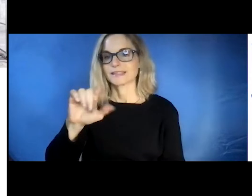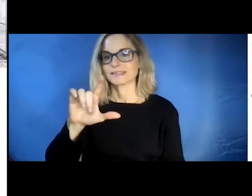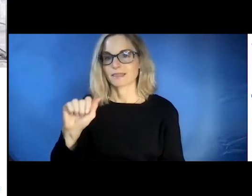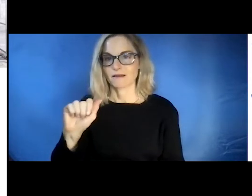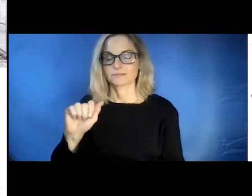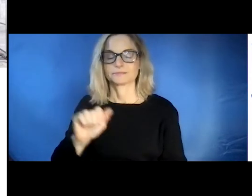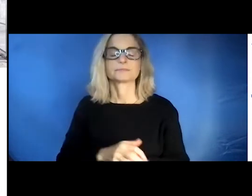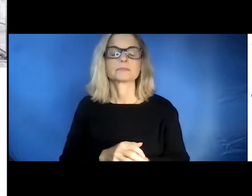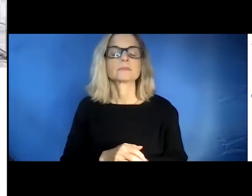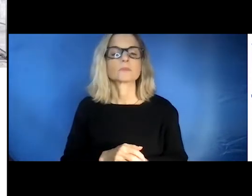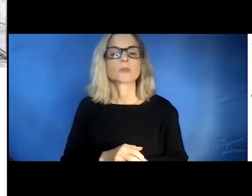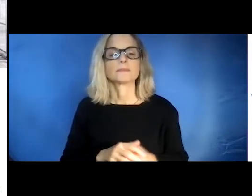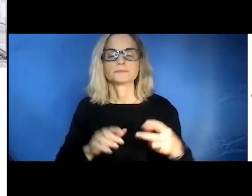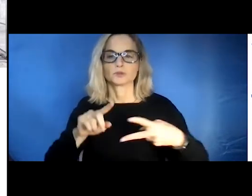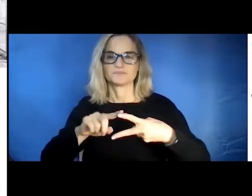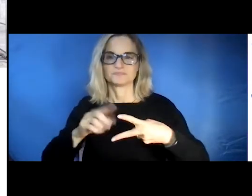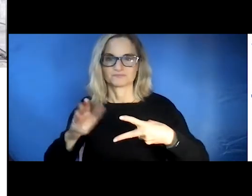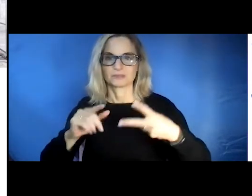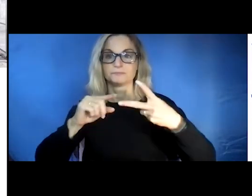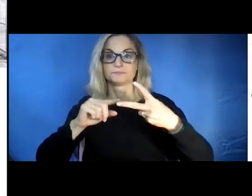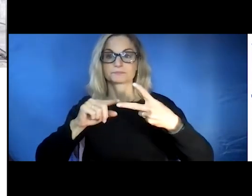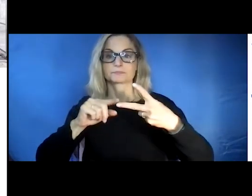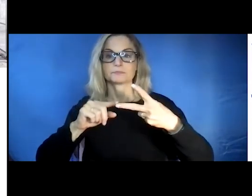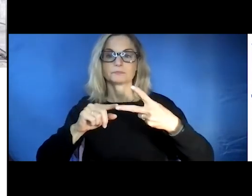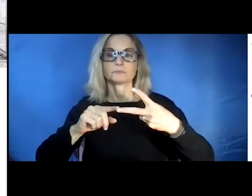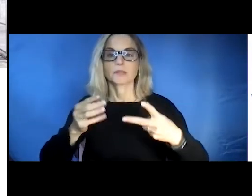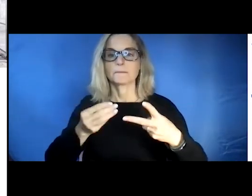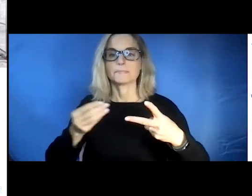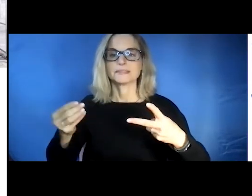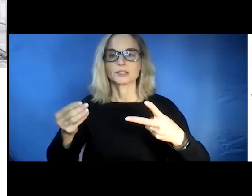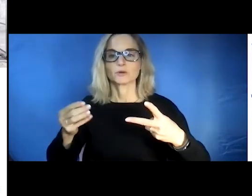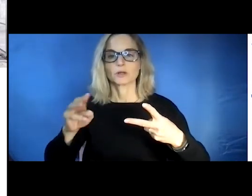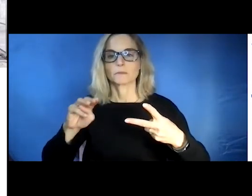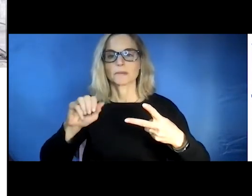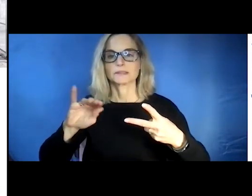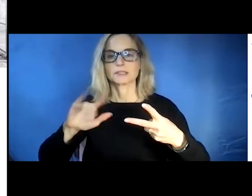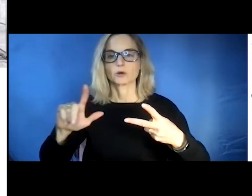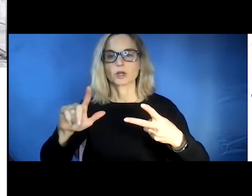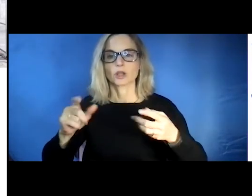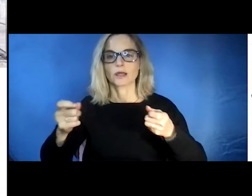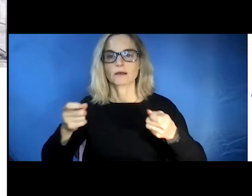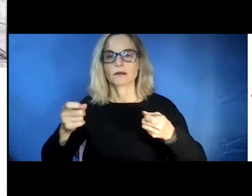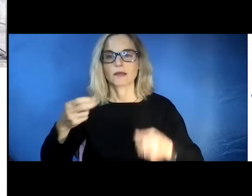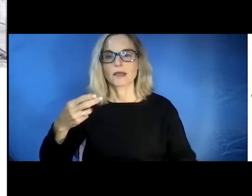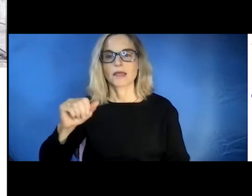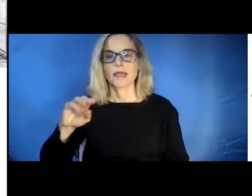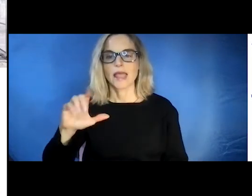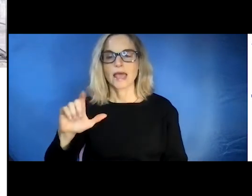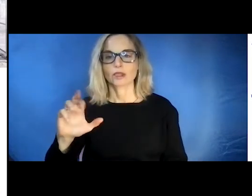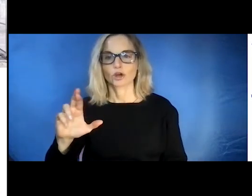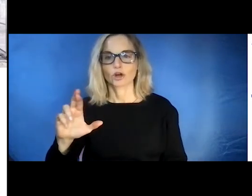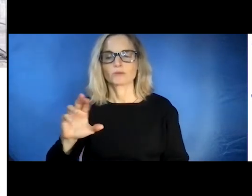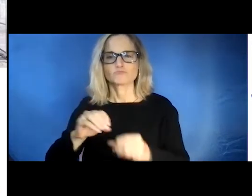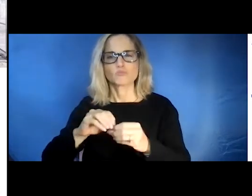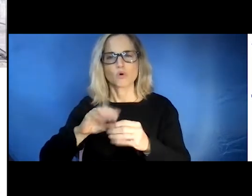The other position, like I mentioned before, is the material handler position. You can see there's a lot more involved in this one.